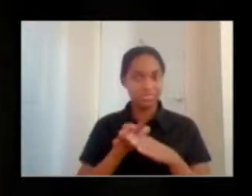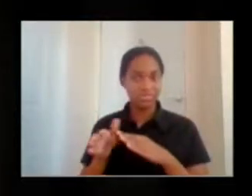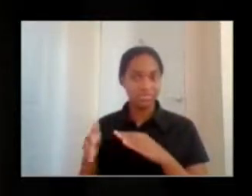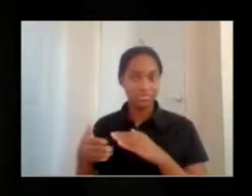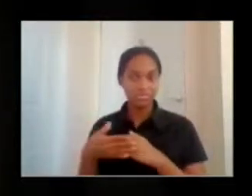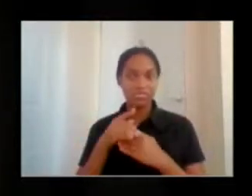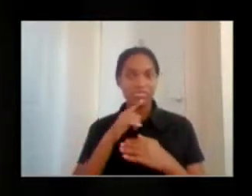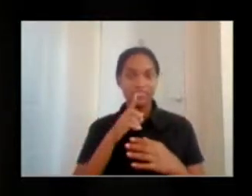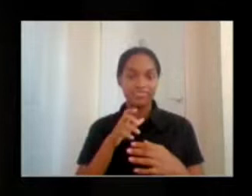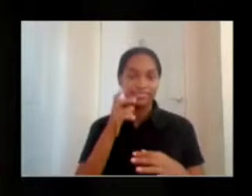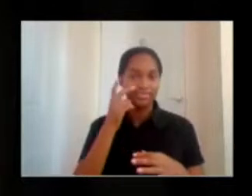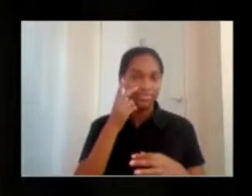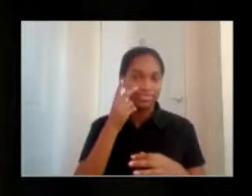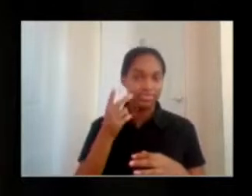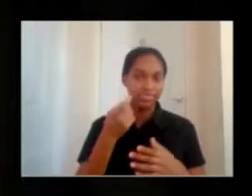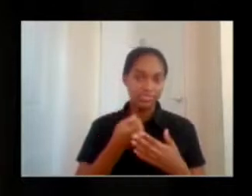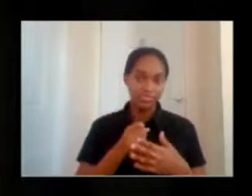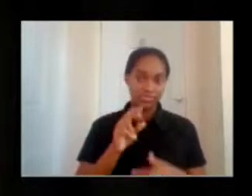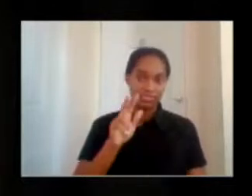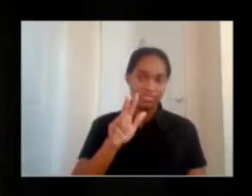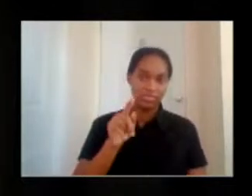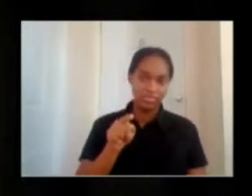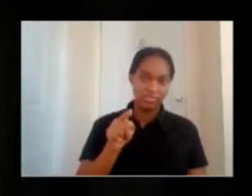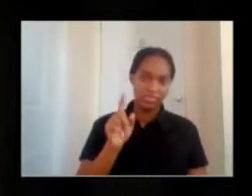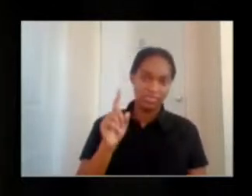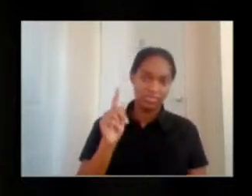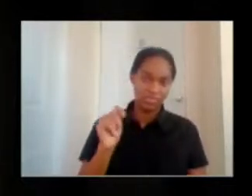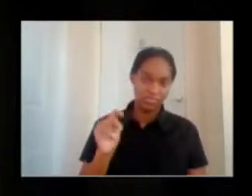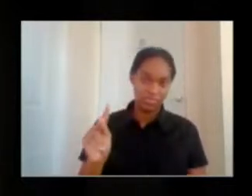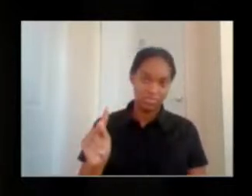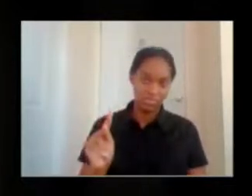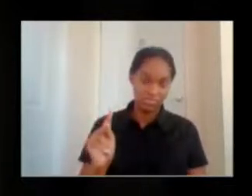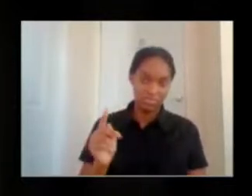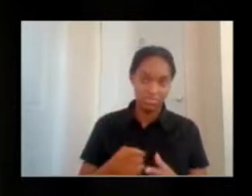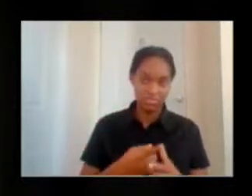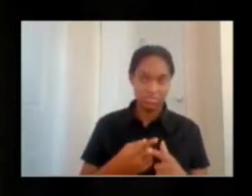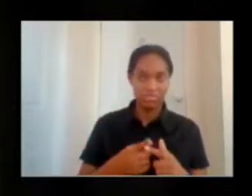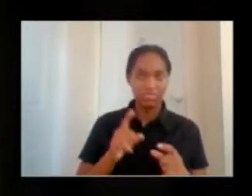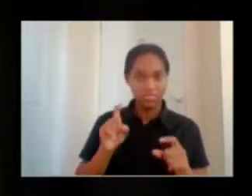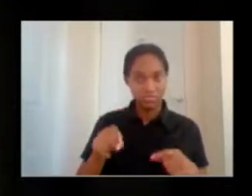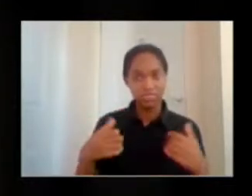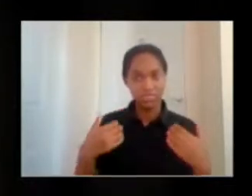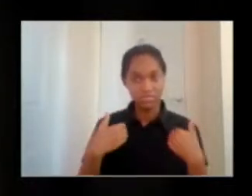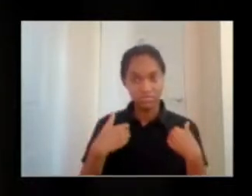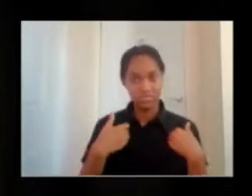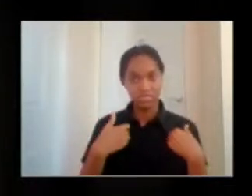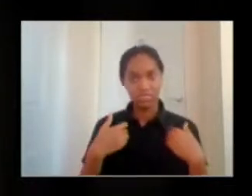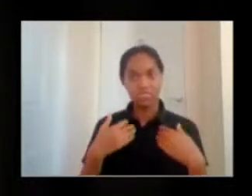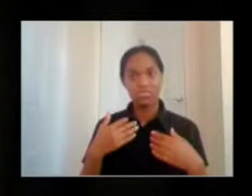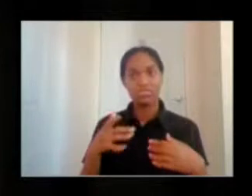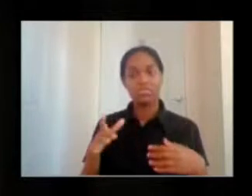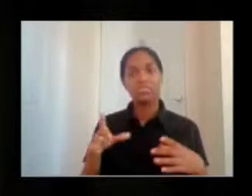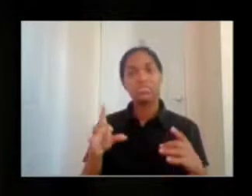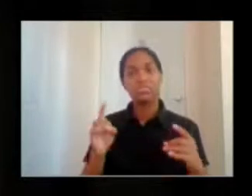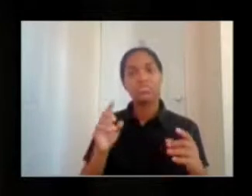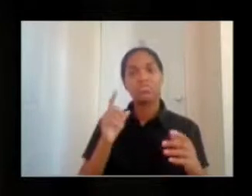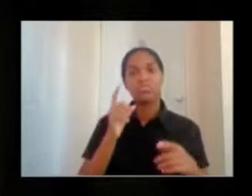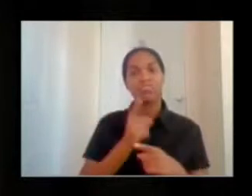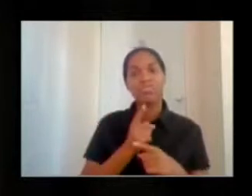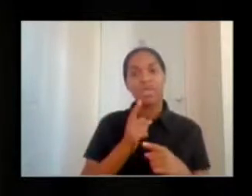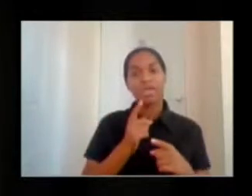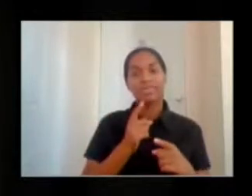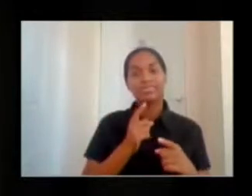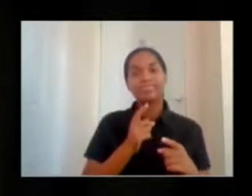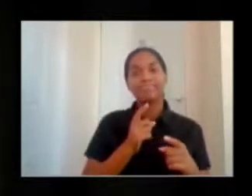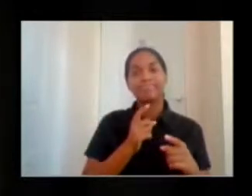to see from the 3.0 TV, should help kind of finding right sweet spot for